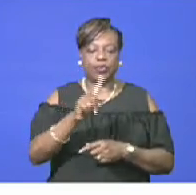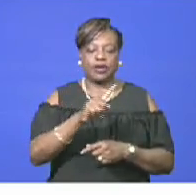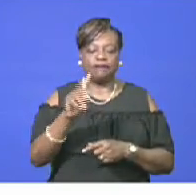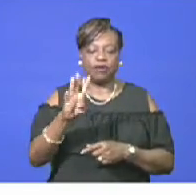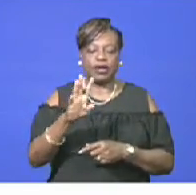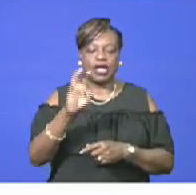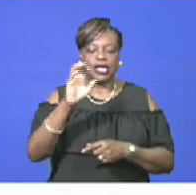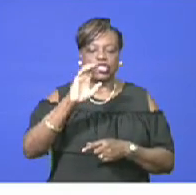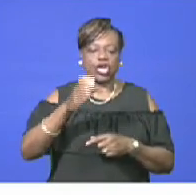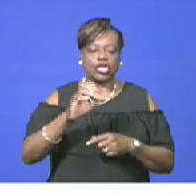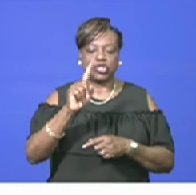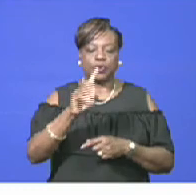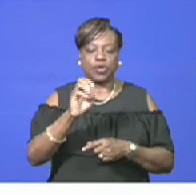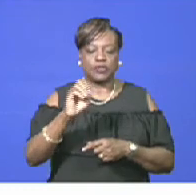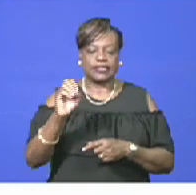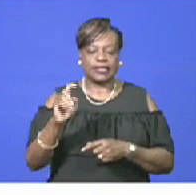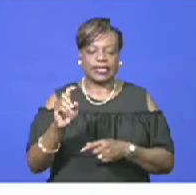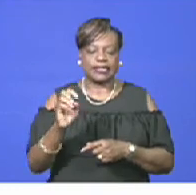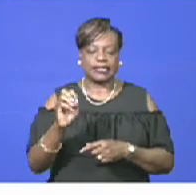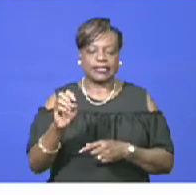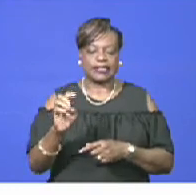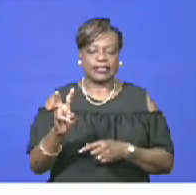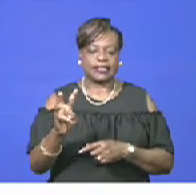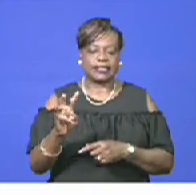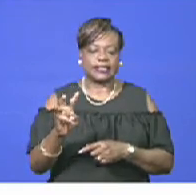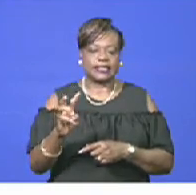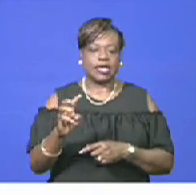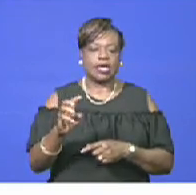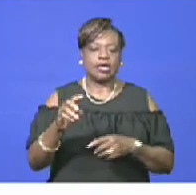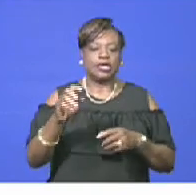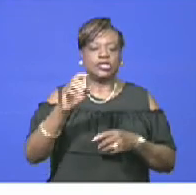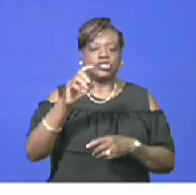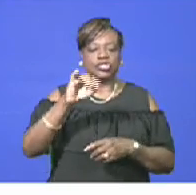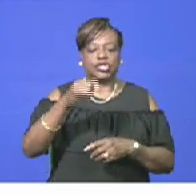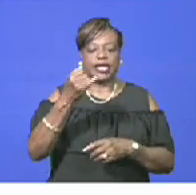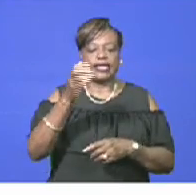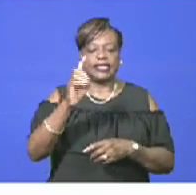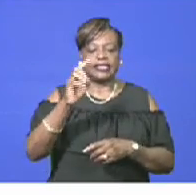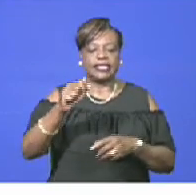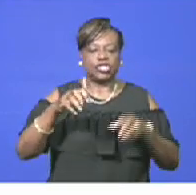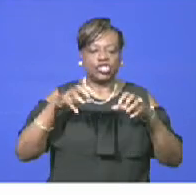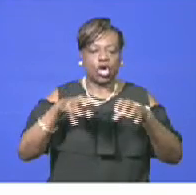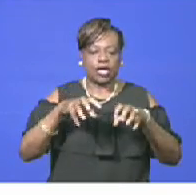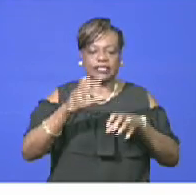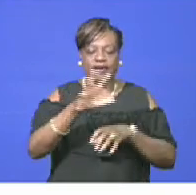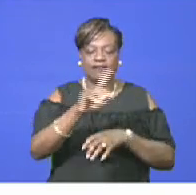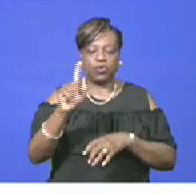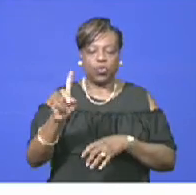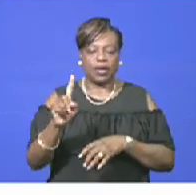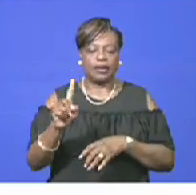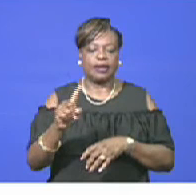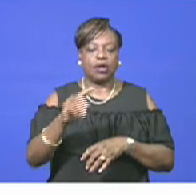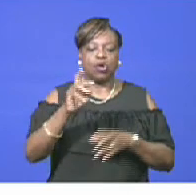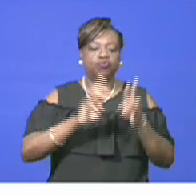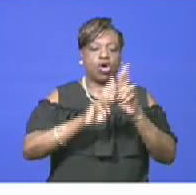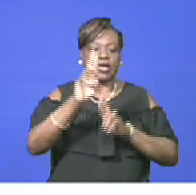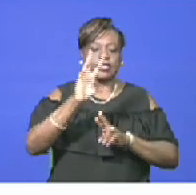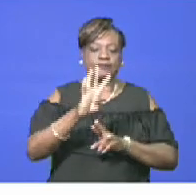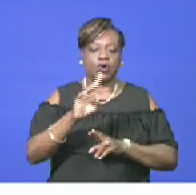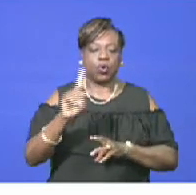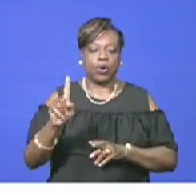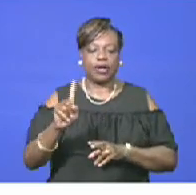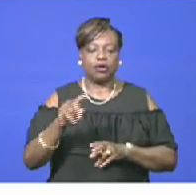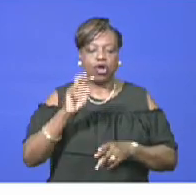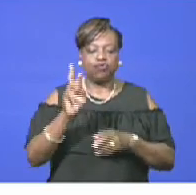Chargers 0-6. In the Vince Ferguson Division, JD Seafood Shockers 5-1, the Rockets are 4-1,